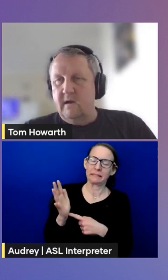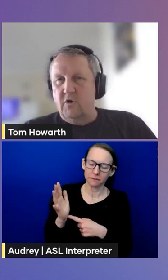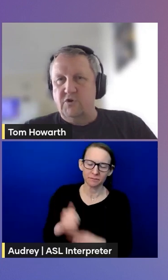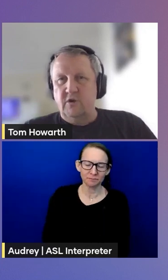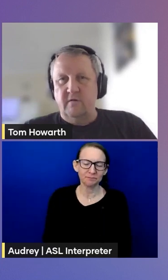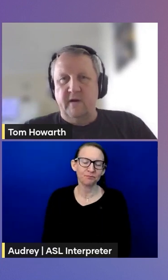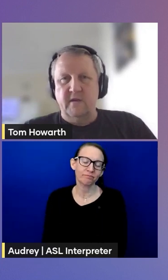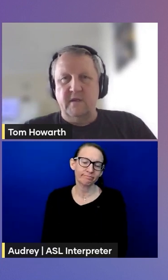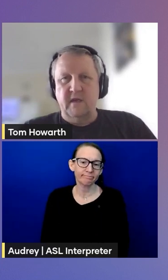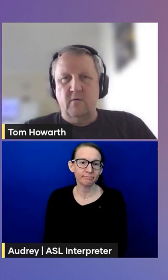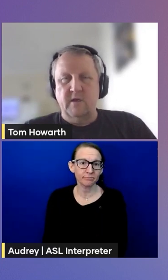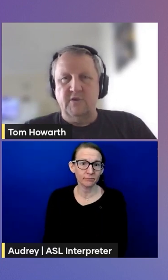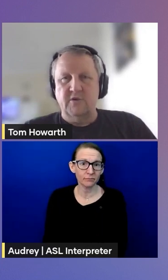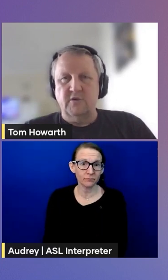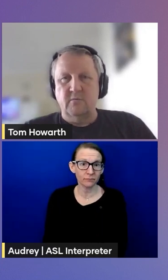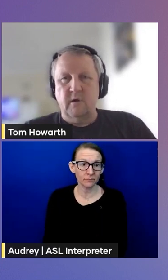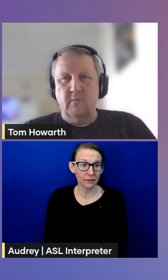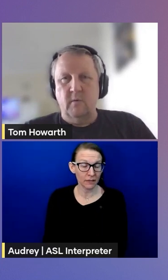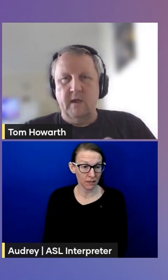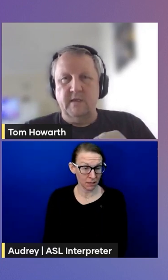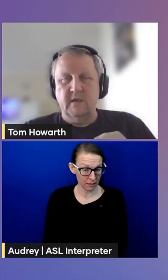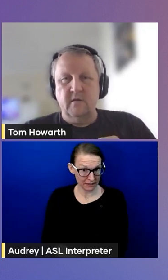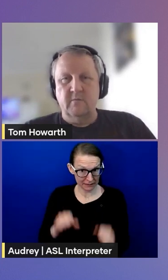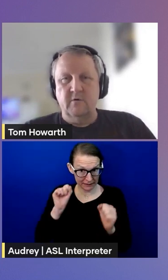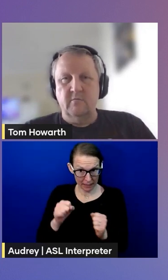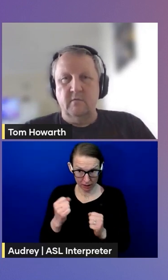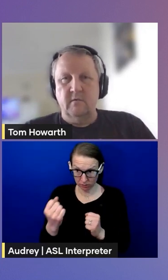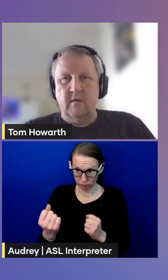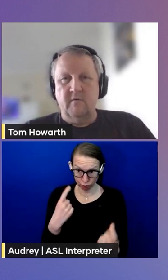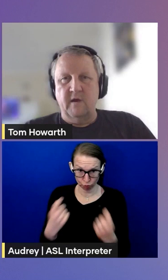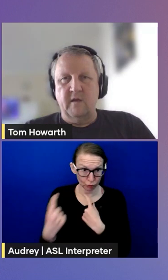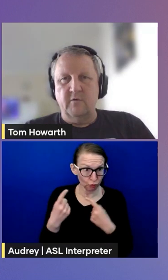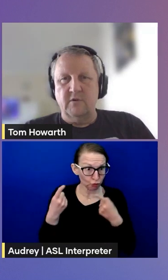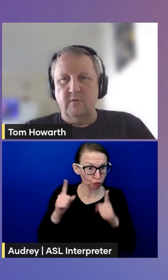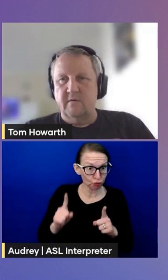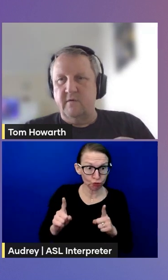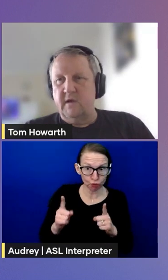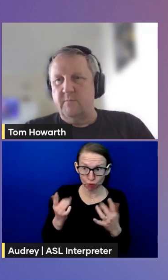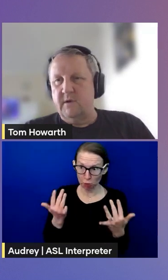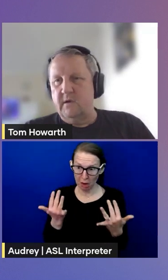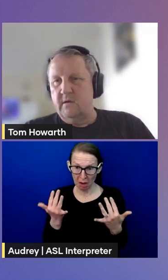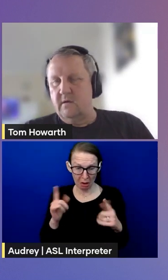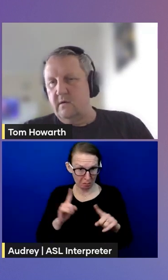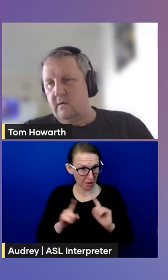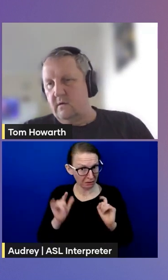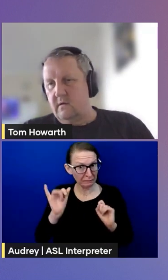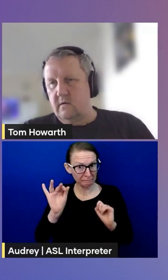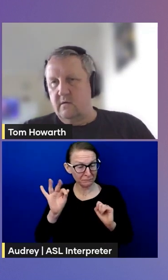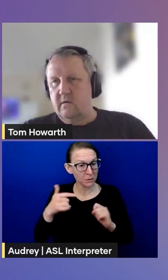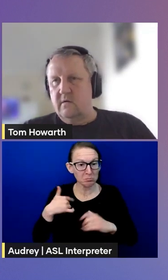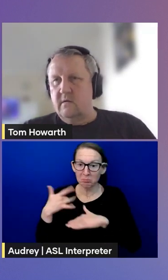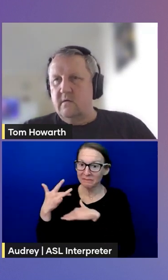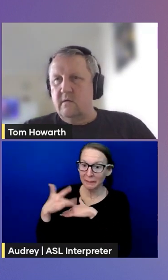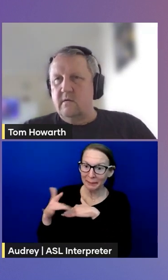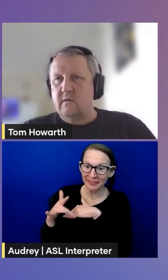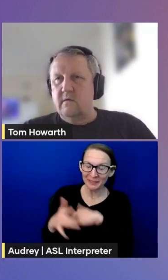Now, I'm not sure if I can take questions while we're waiting, but I'm available to if need be.